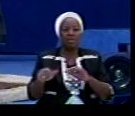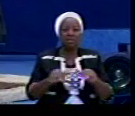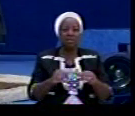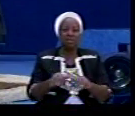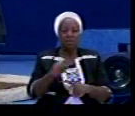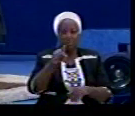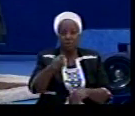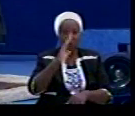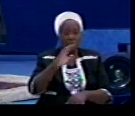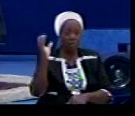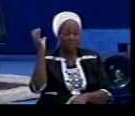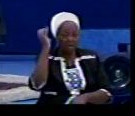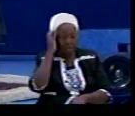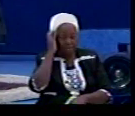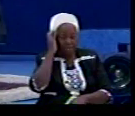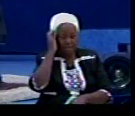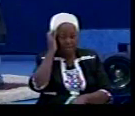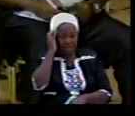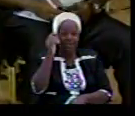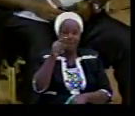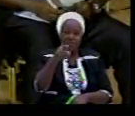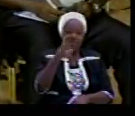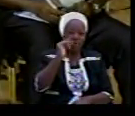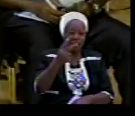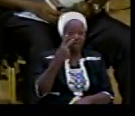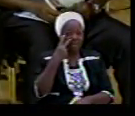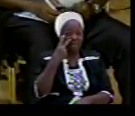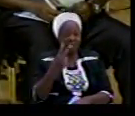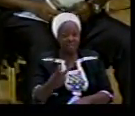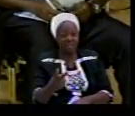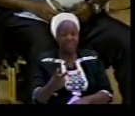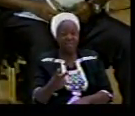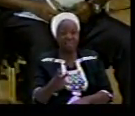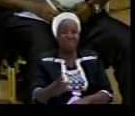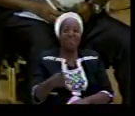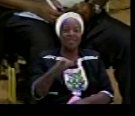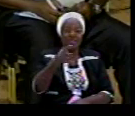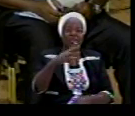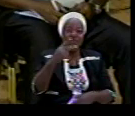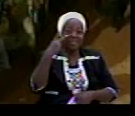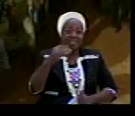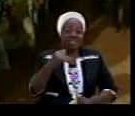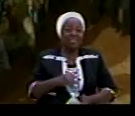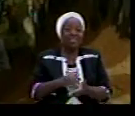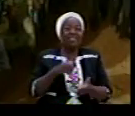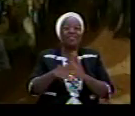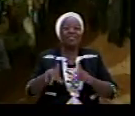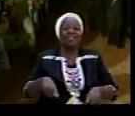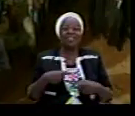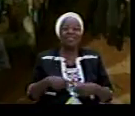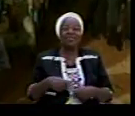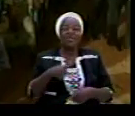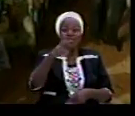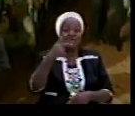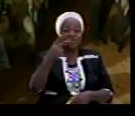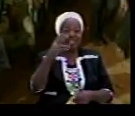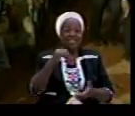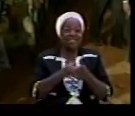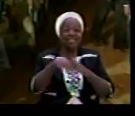hear, you will see, you see it in your life, you see it in your